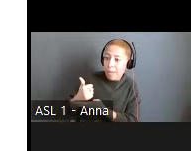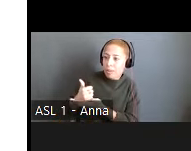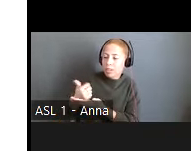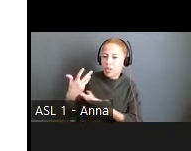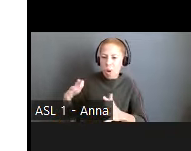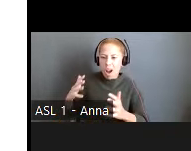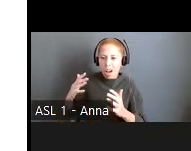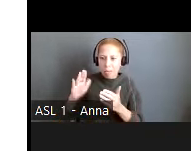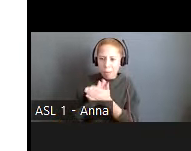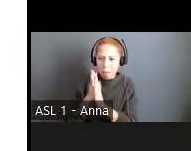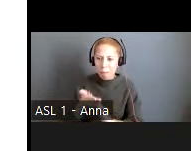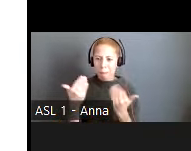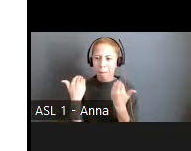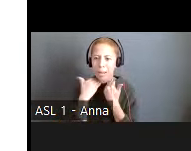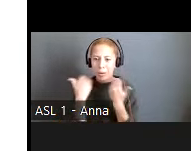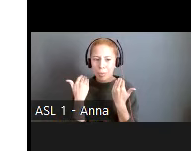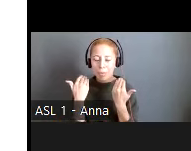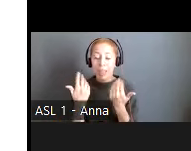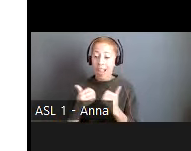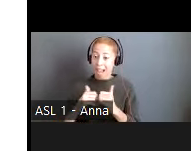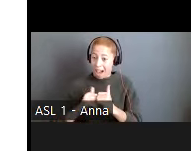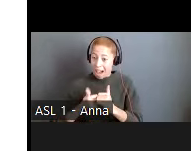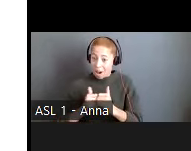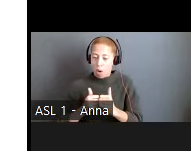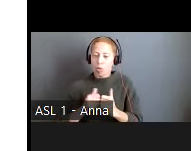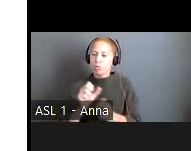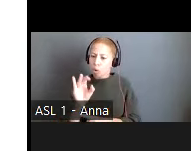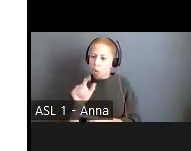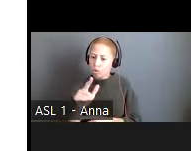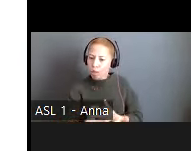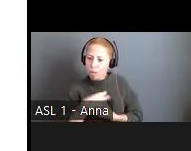inclusion is at the core of it. We exclude